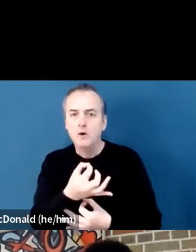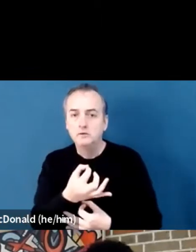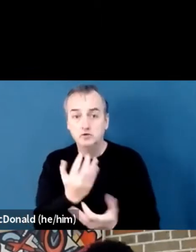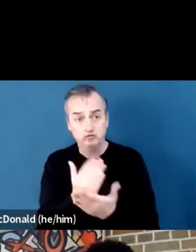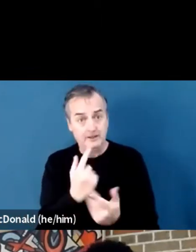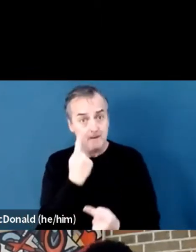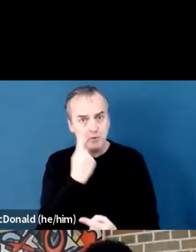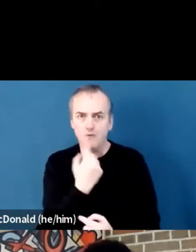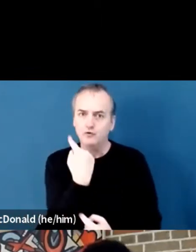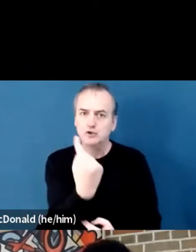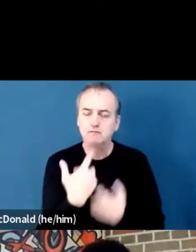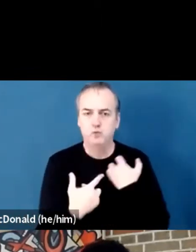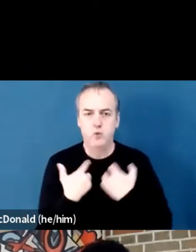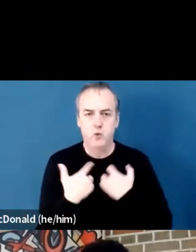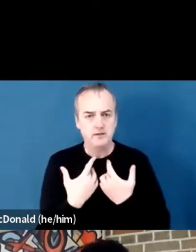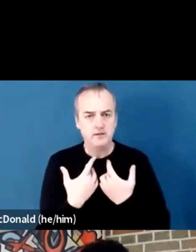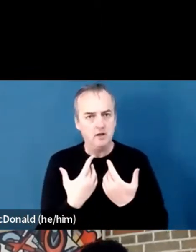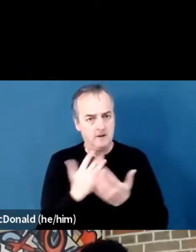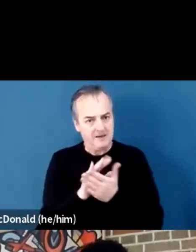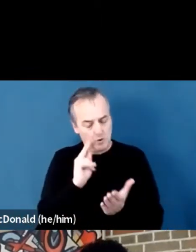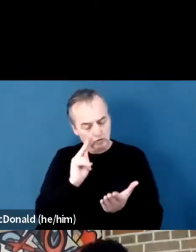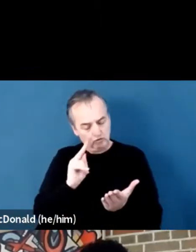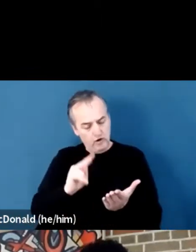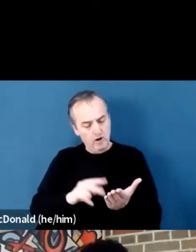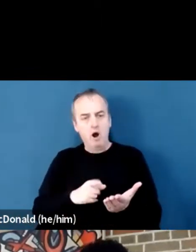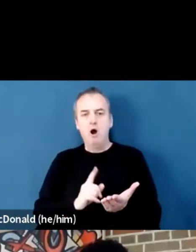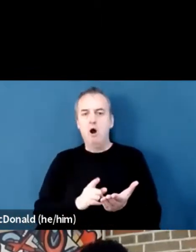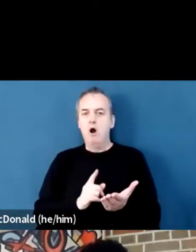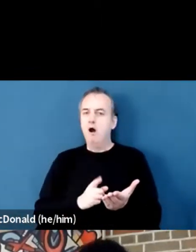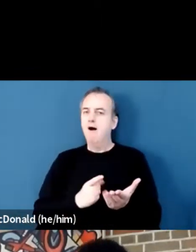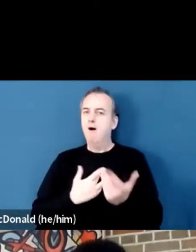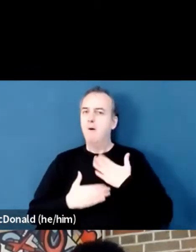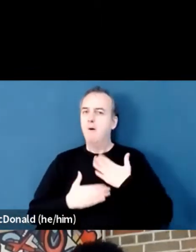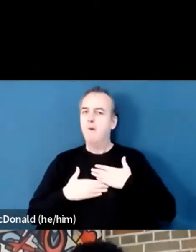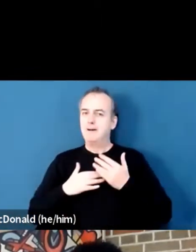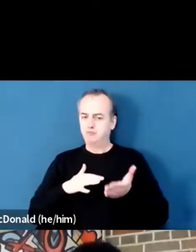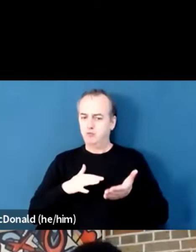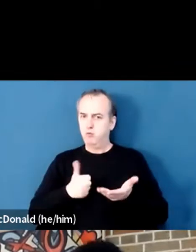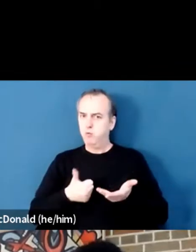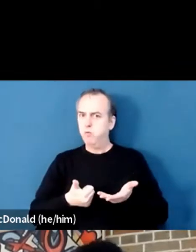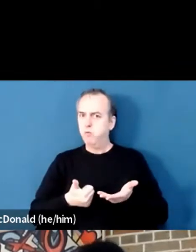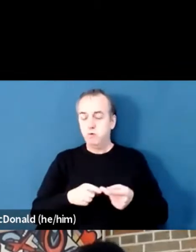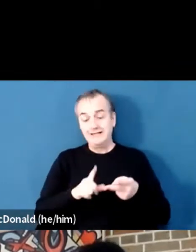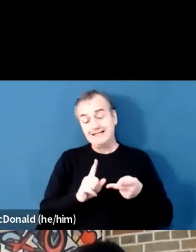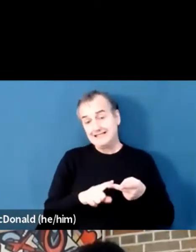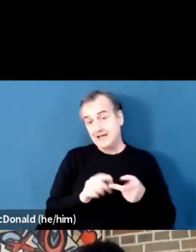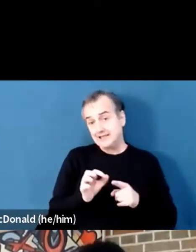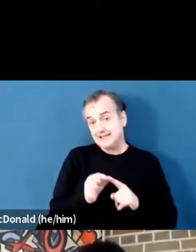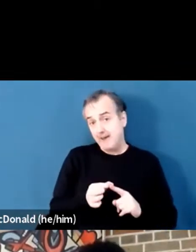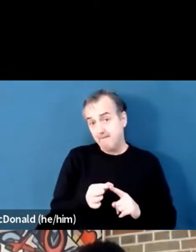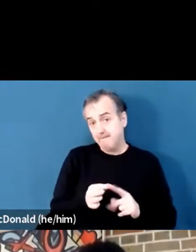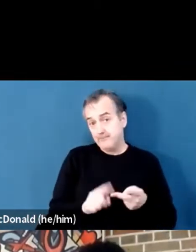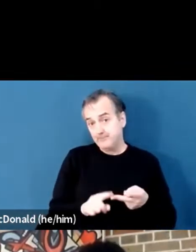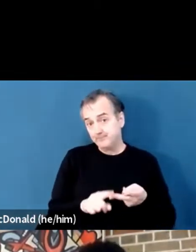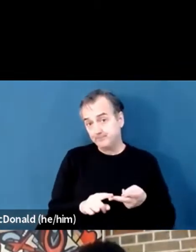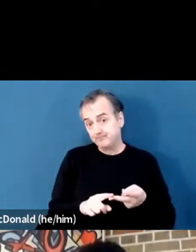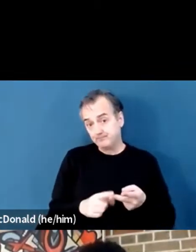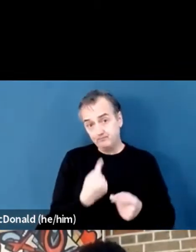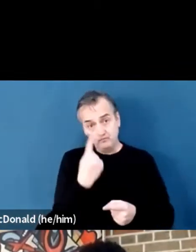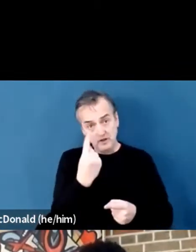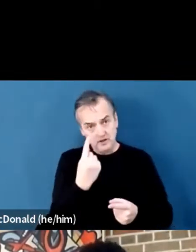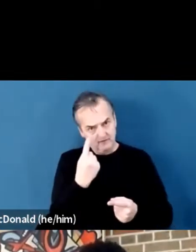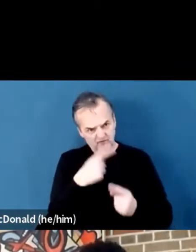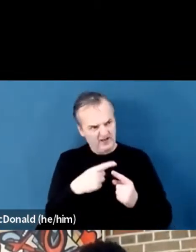about it, and that will make the reader excited. My second top tip would be